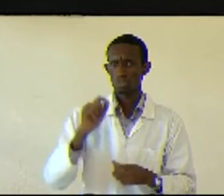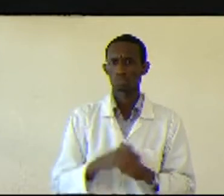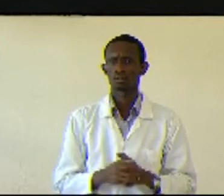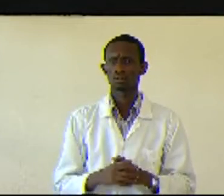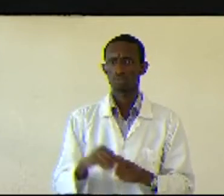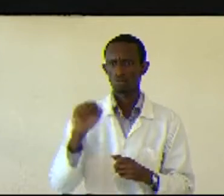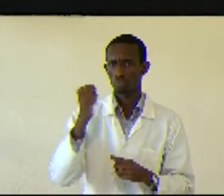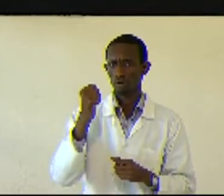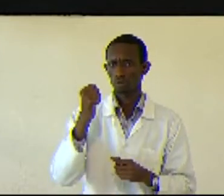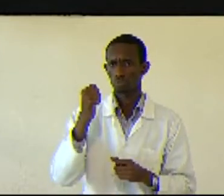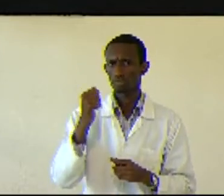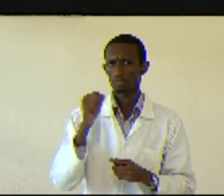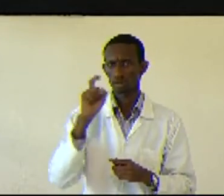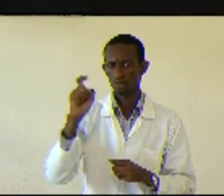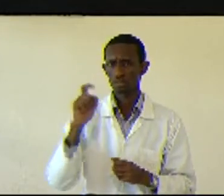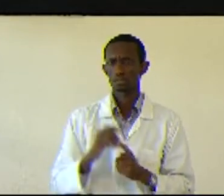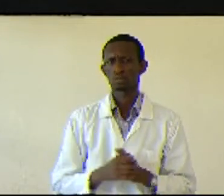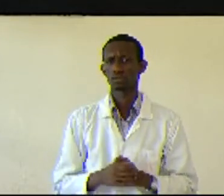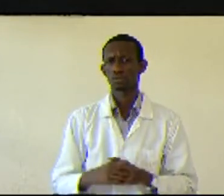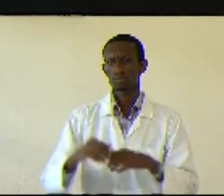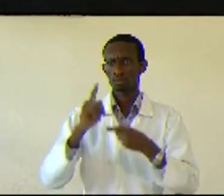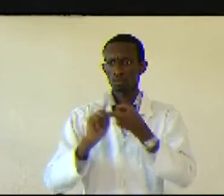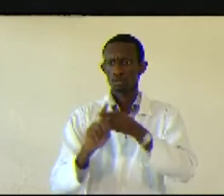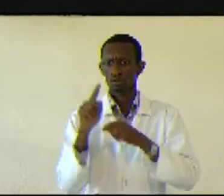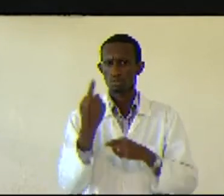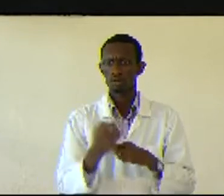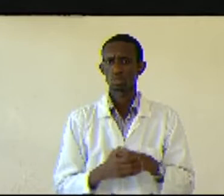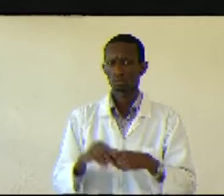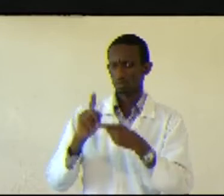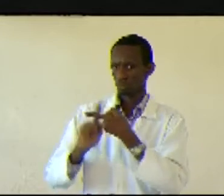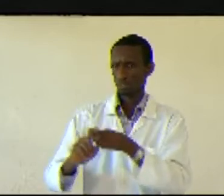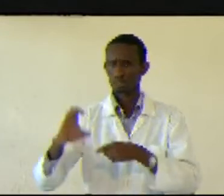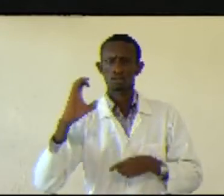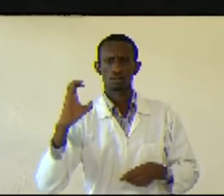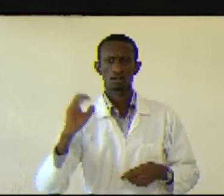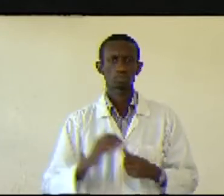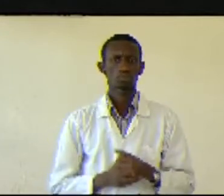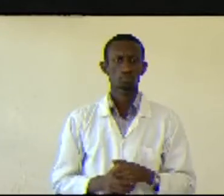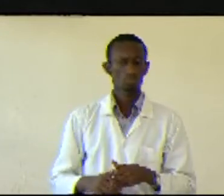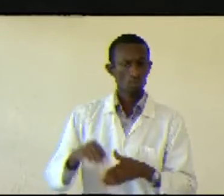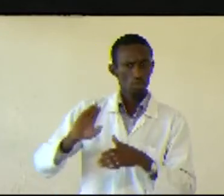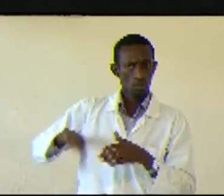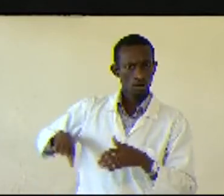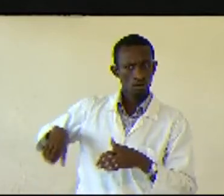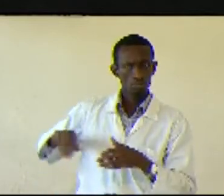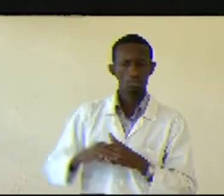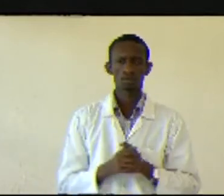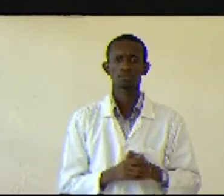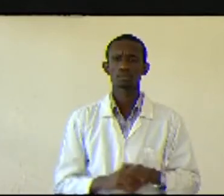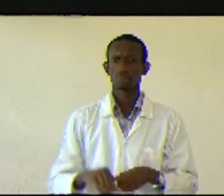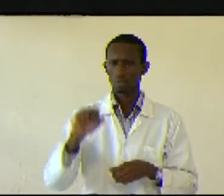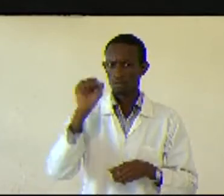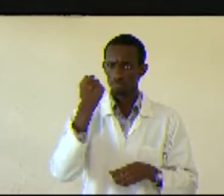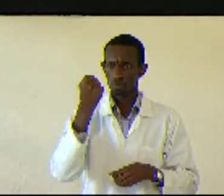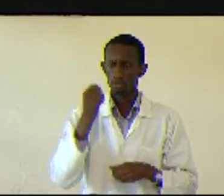of 5x plus 1, then plus c. The last integral